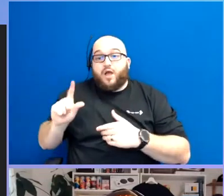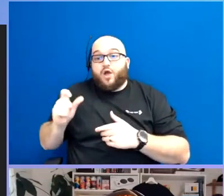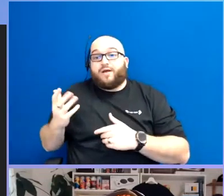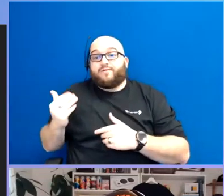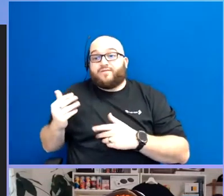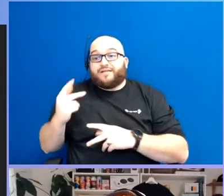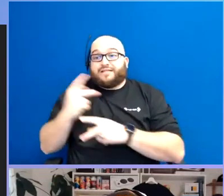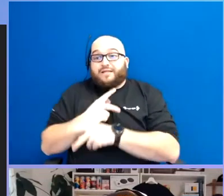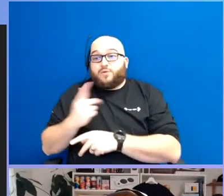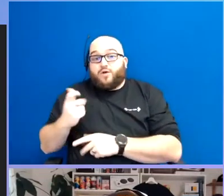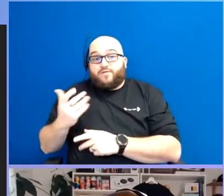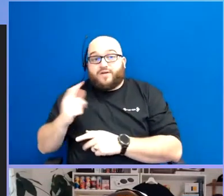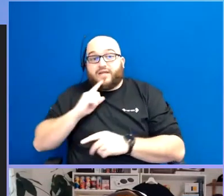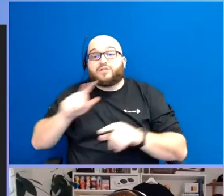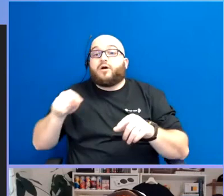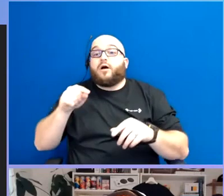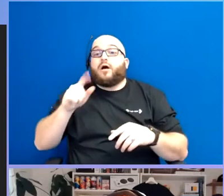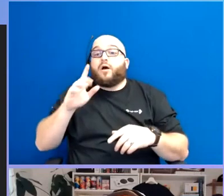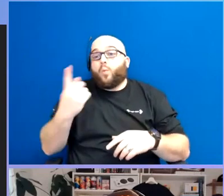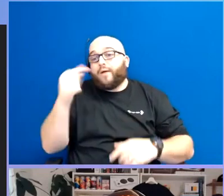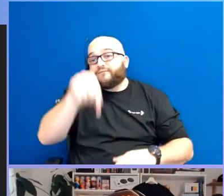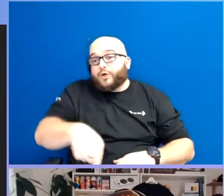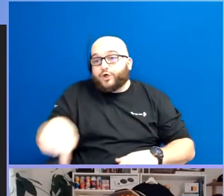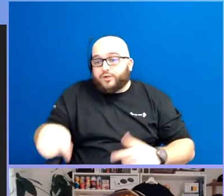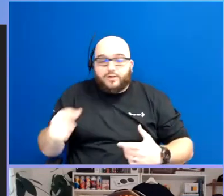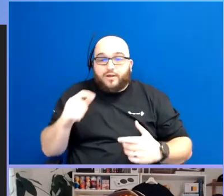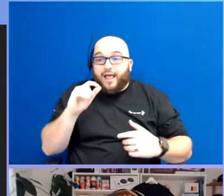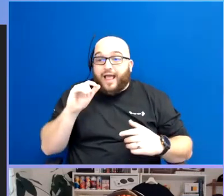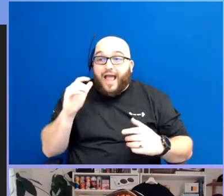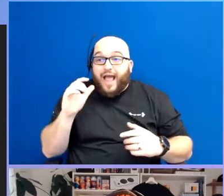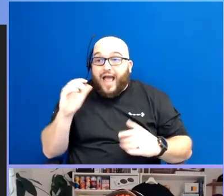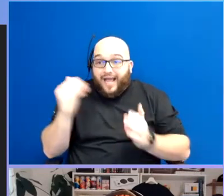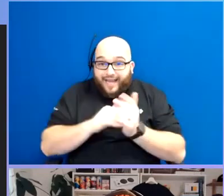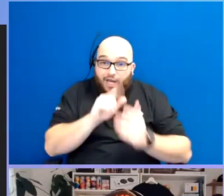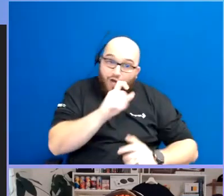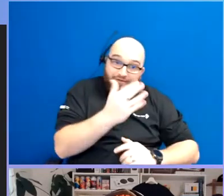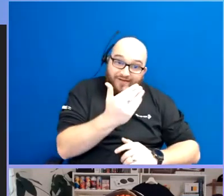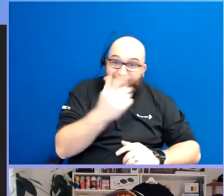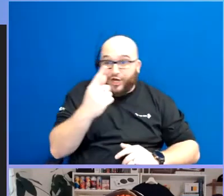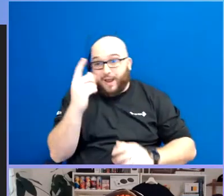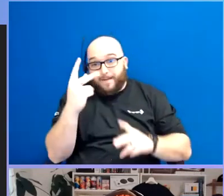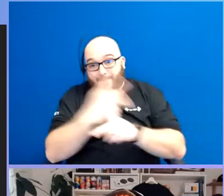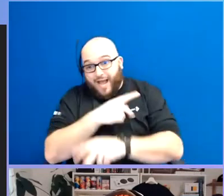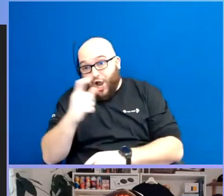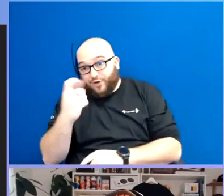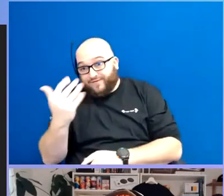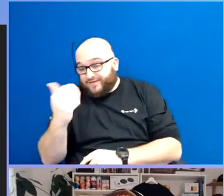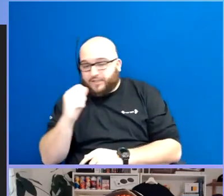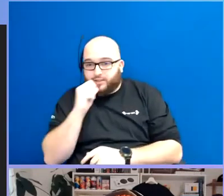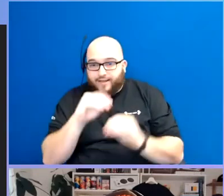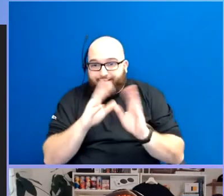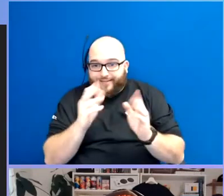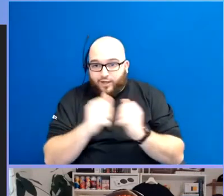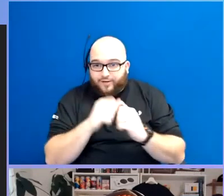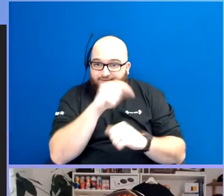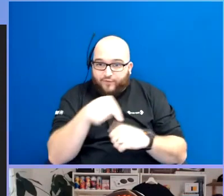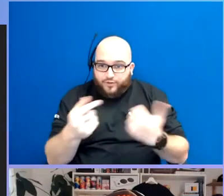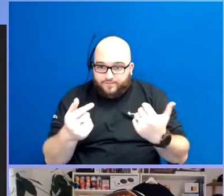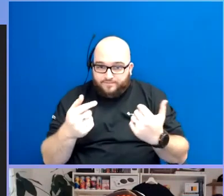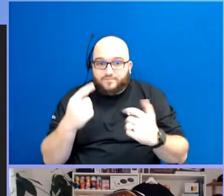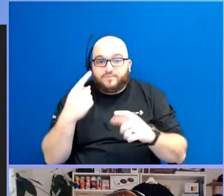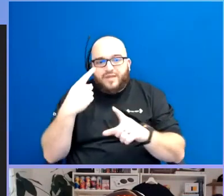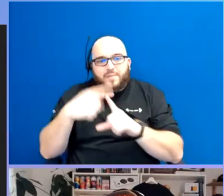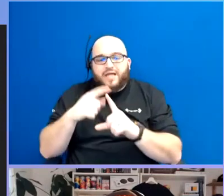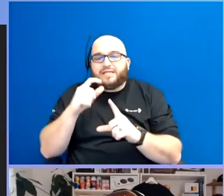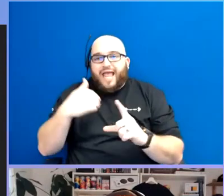115x115 is a foot, so that wasn't clear at all. And there's also missing information about the sender that didn't